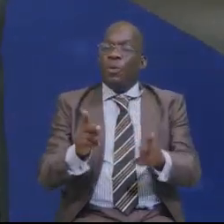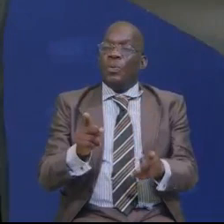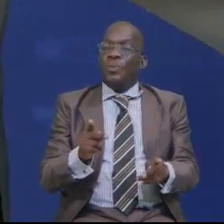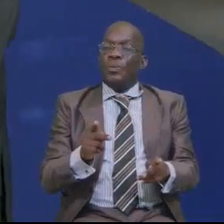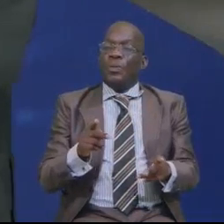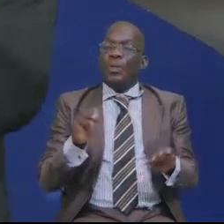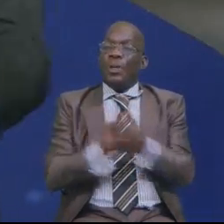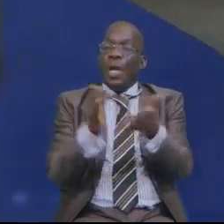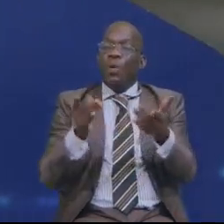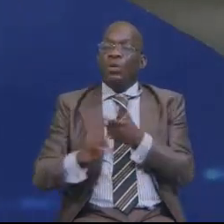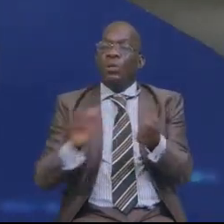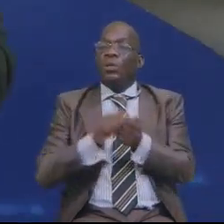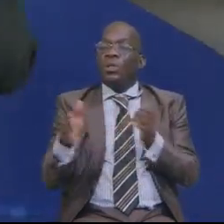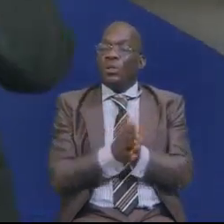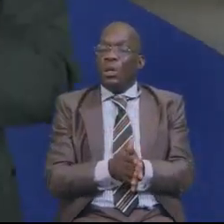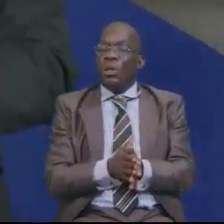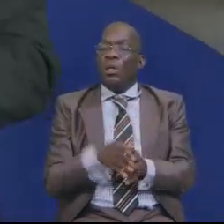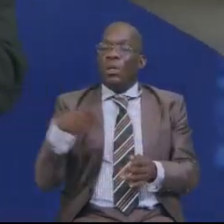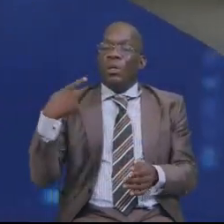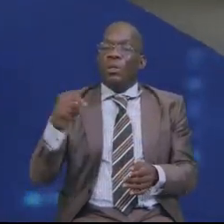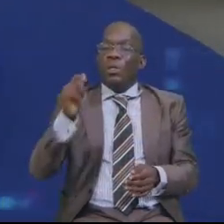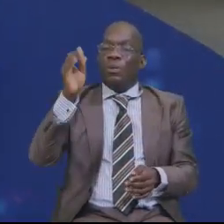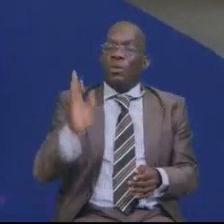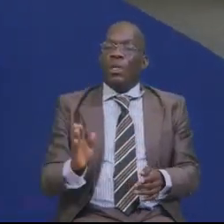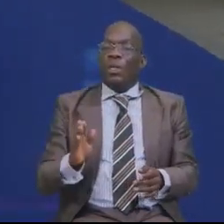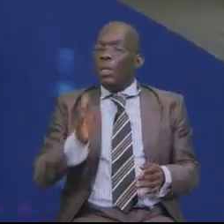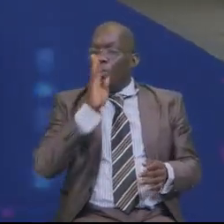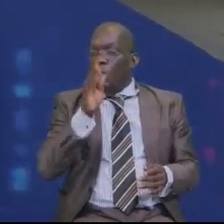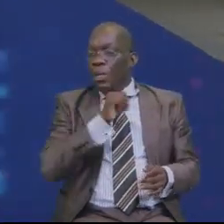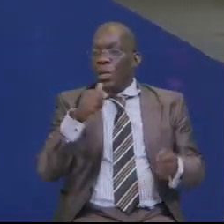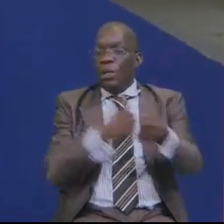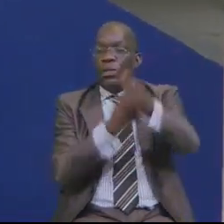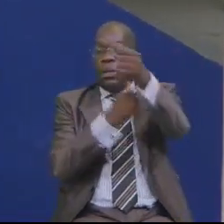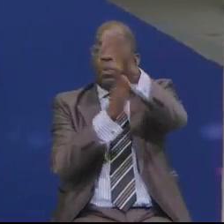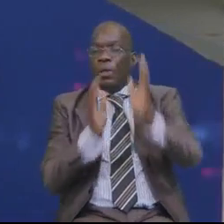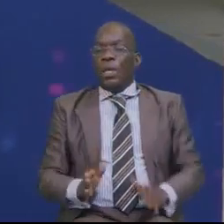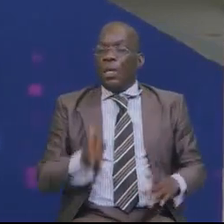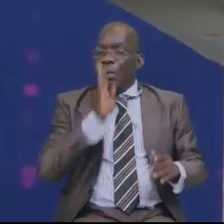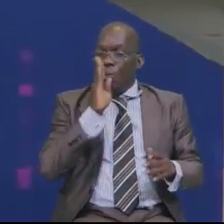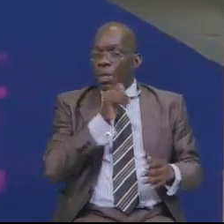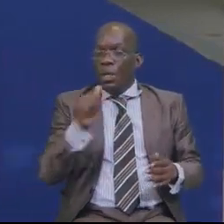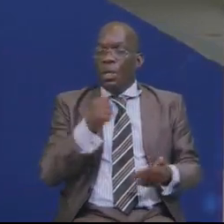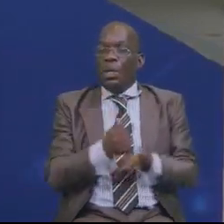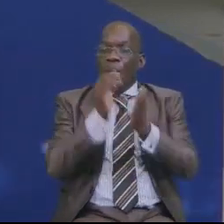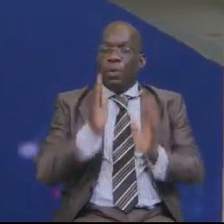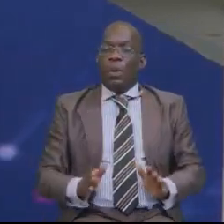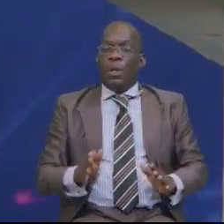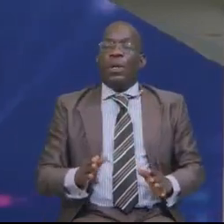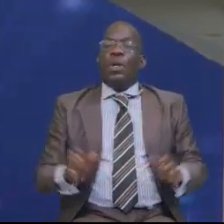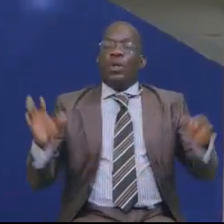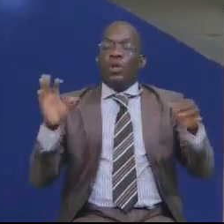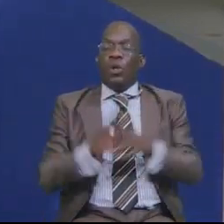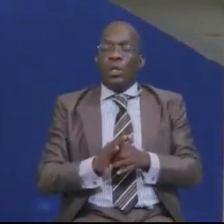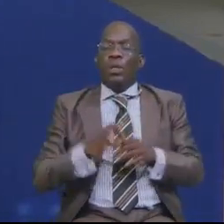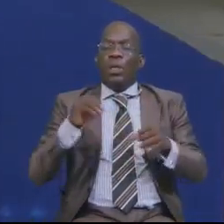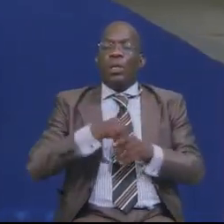the preachers? Now, be a supporter, be a helper, and be a complementary hand in